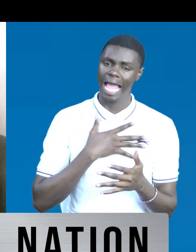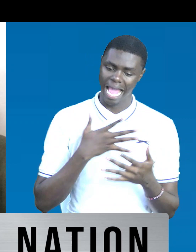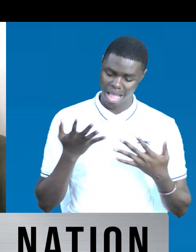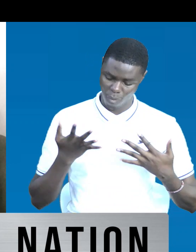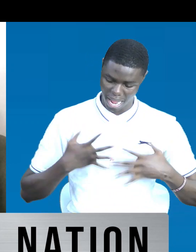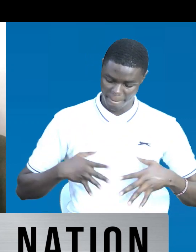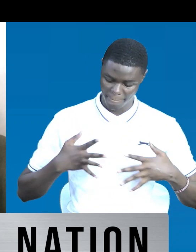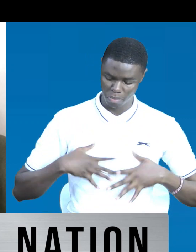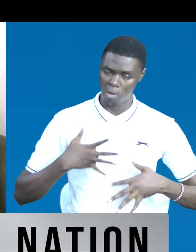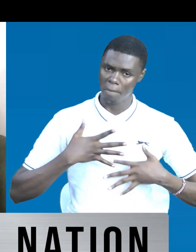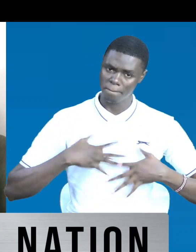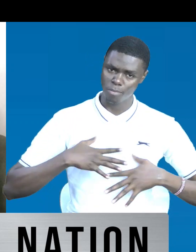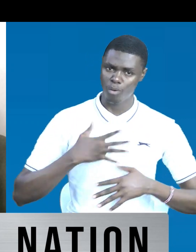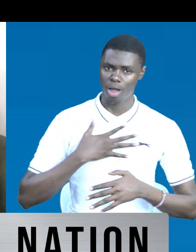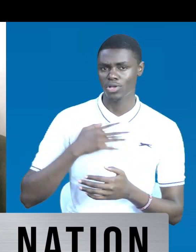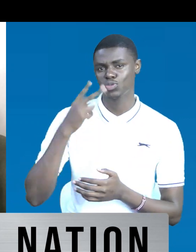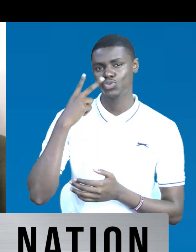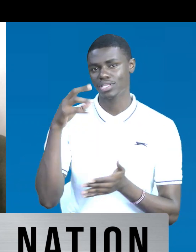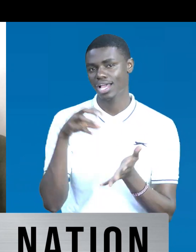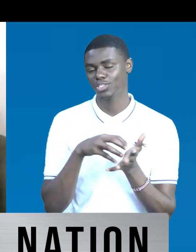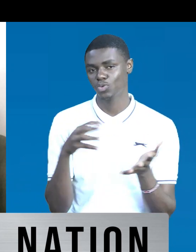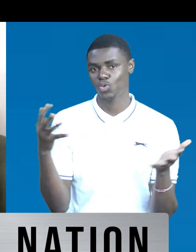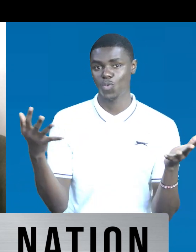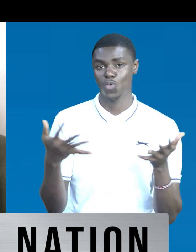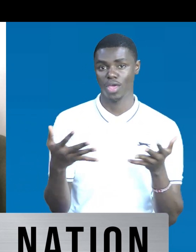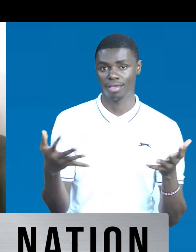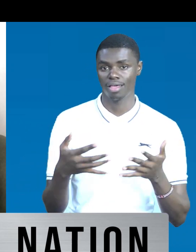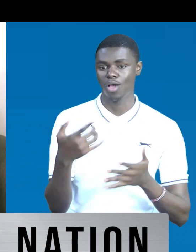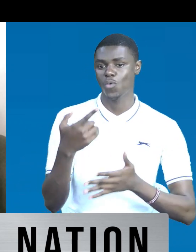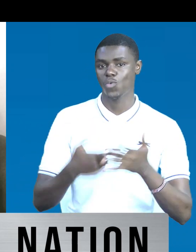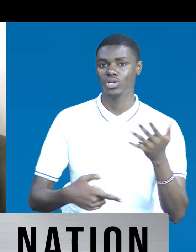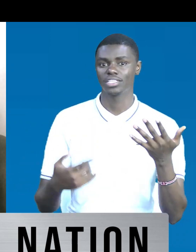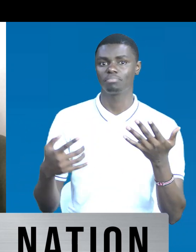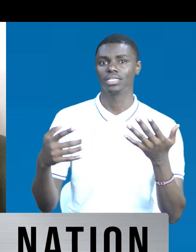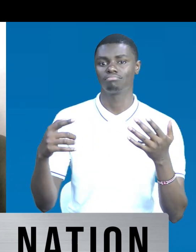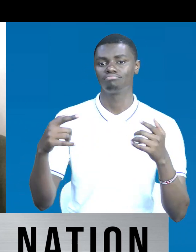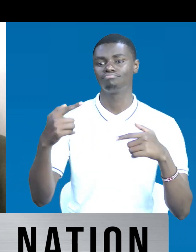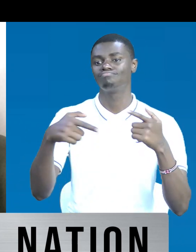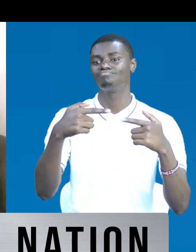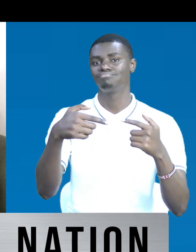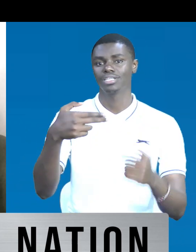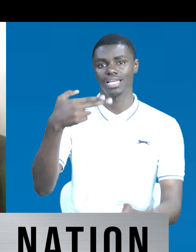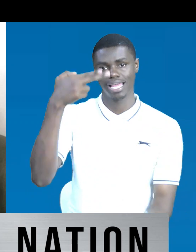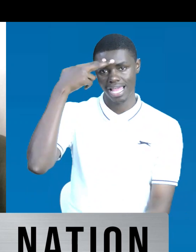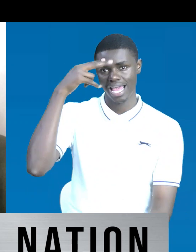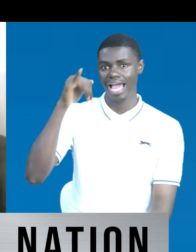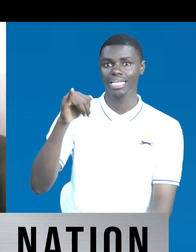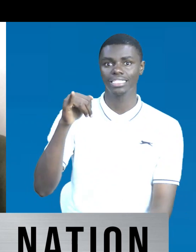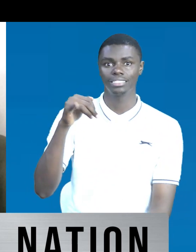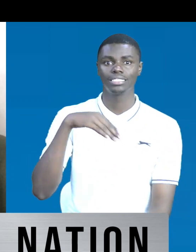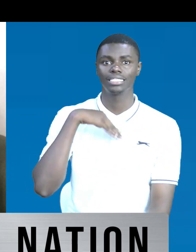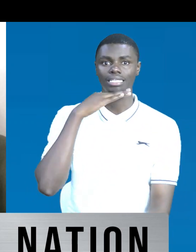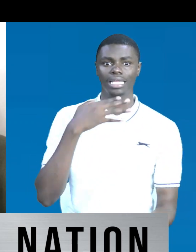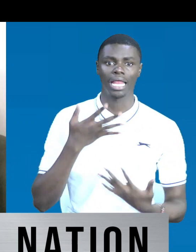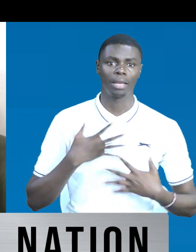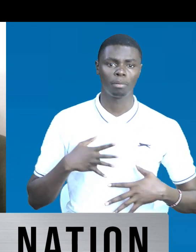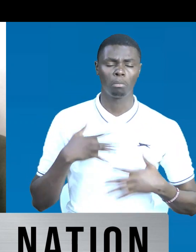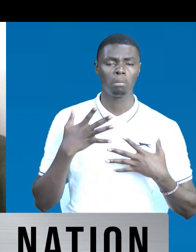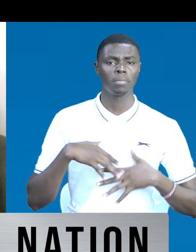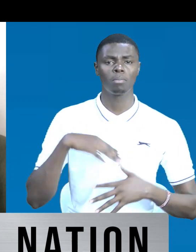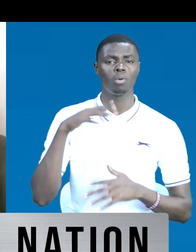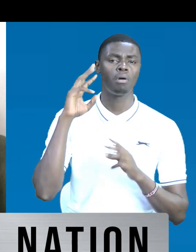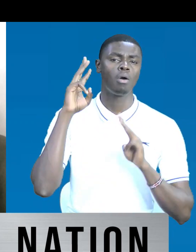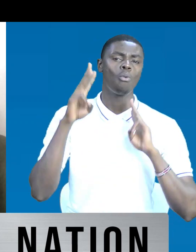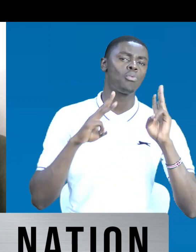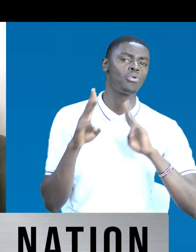people. Are you seeing a situation where what has been flying around Haiti Maitis? People are afraid.